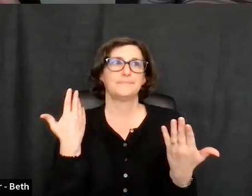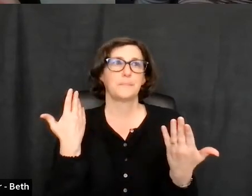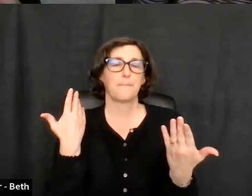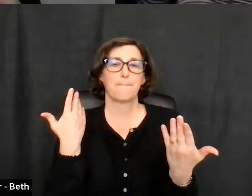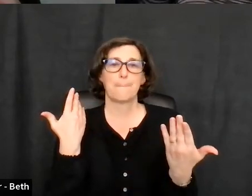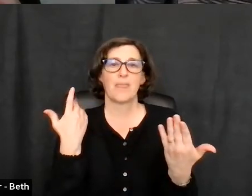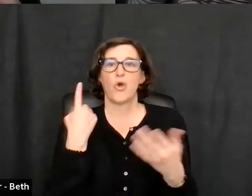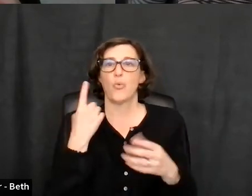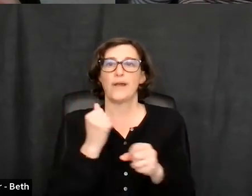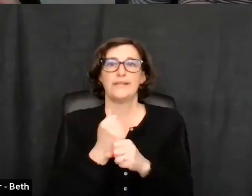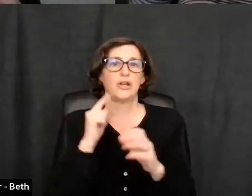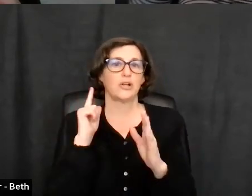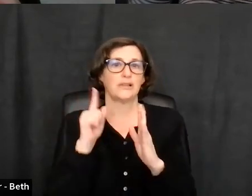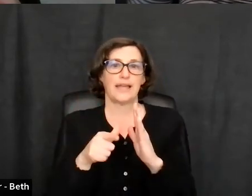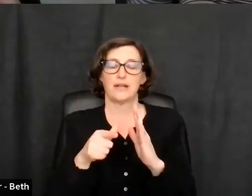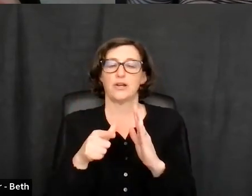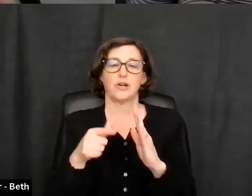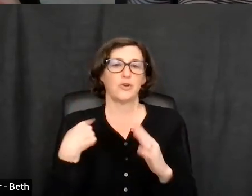like a year later, we were